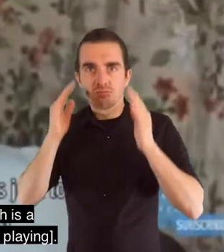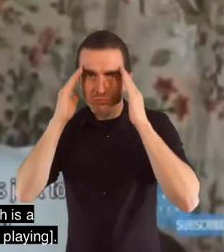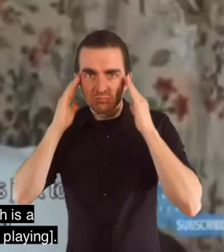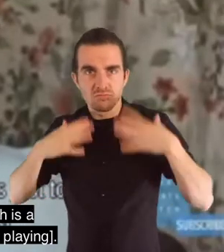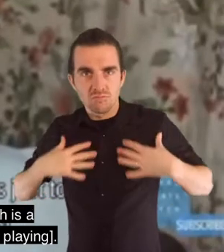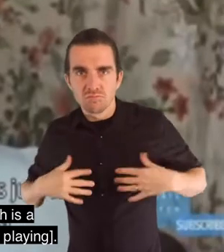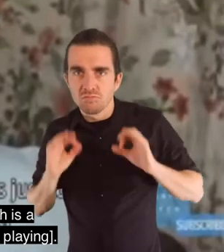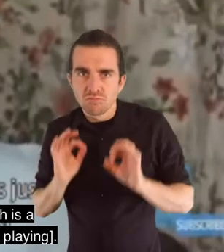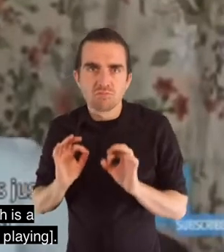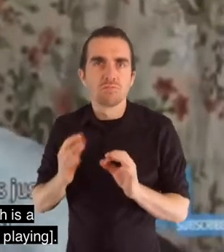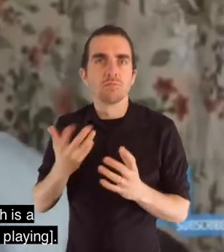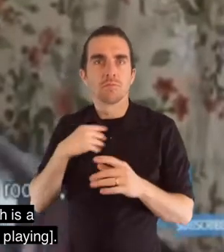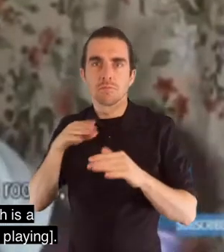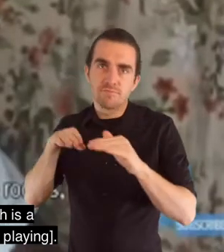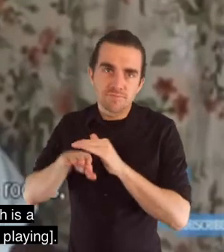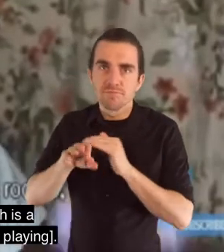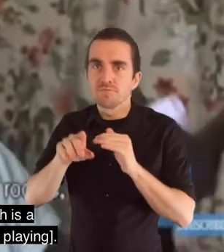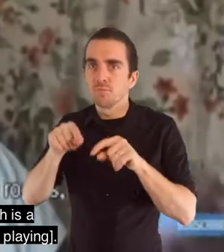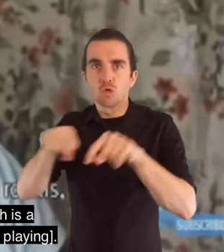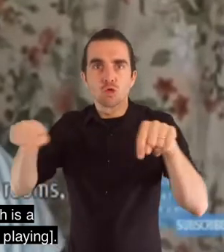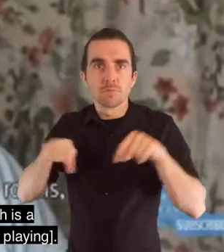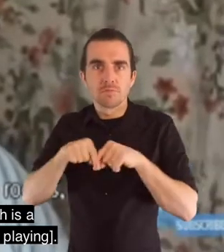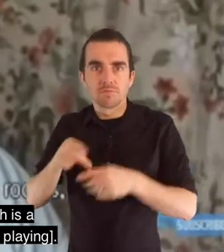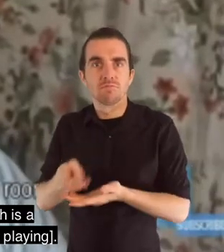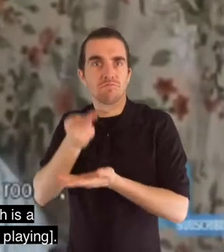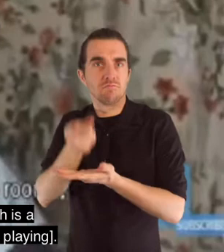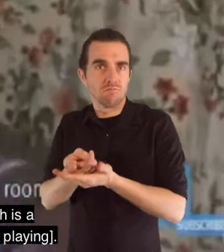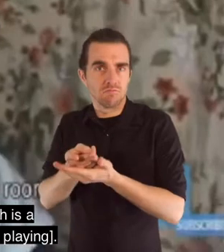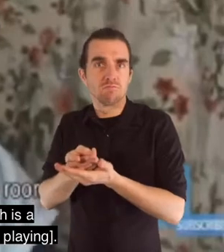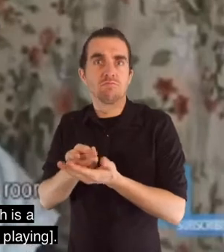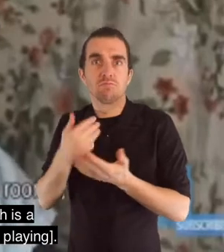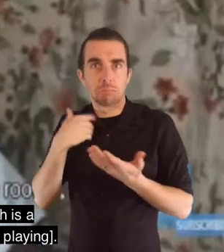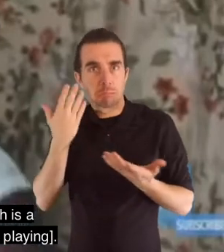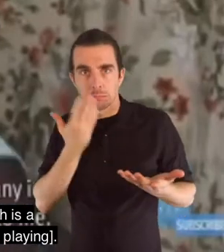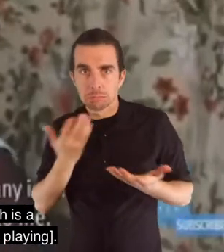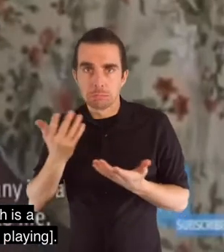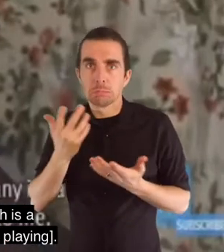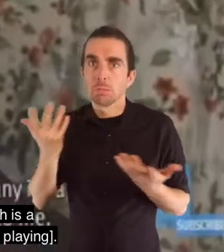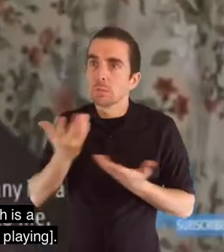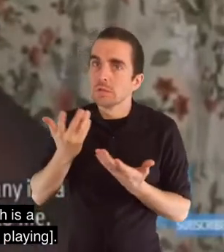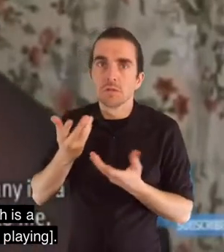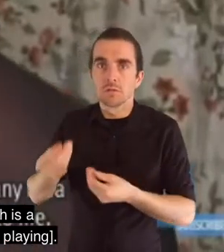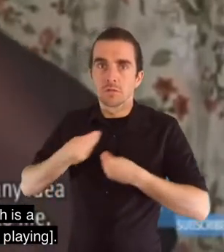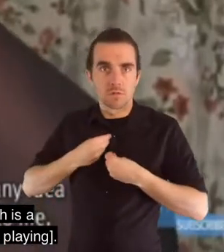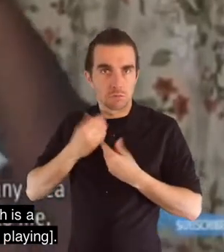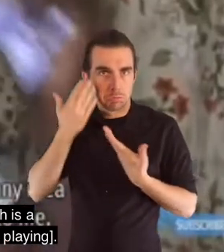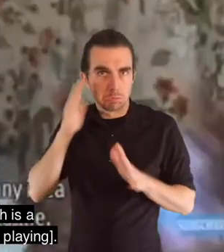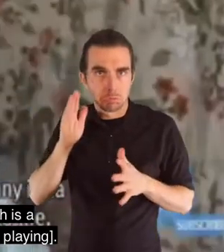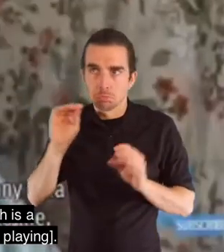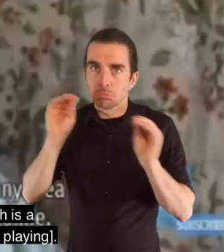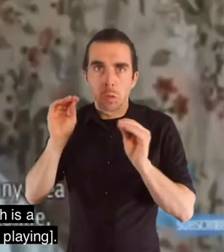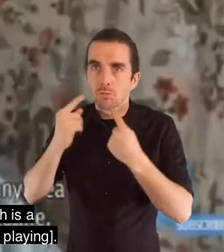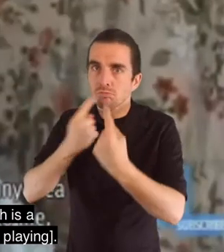test. And we're just taken into the rooms, put on the bed. I didn't have any